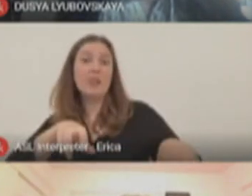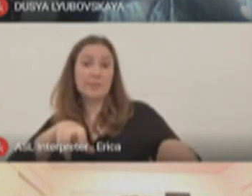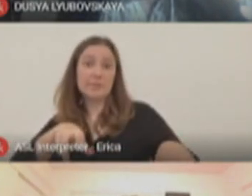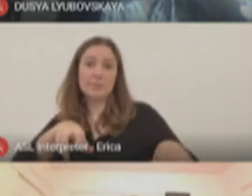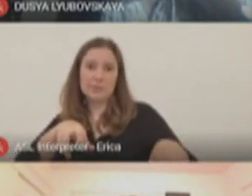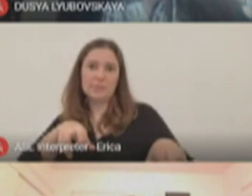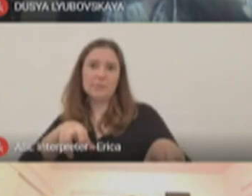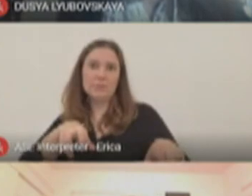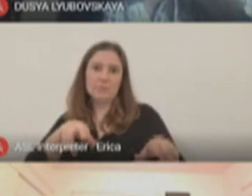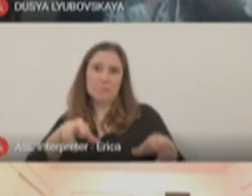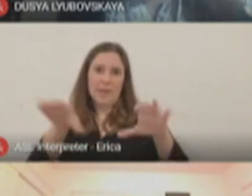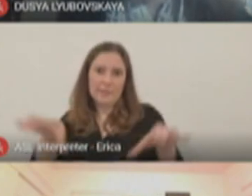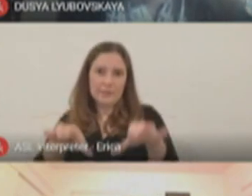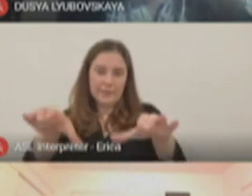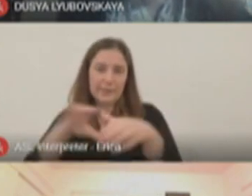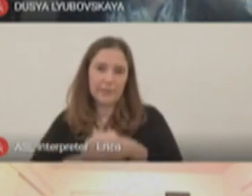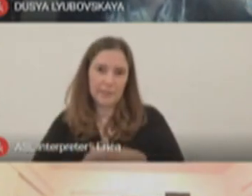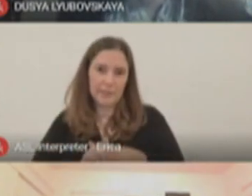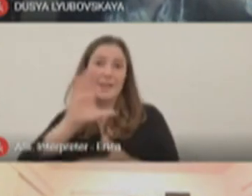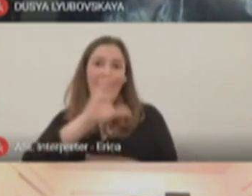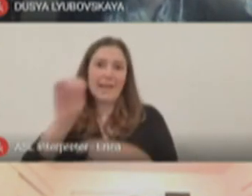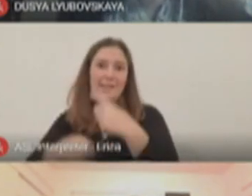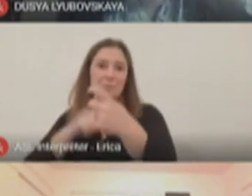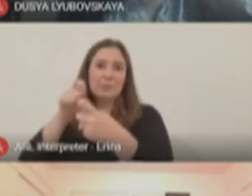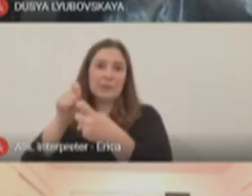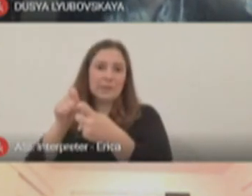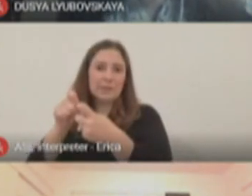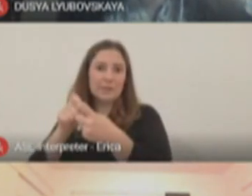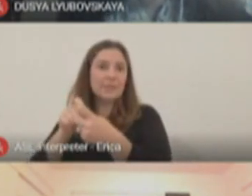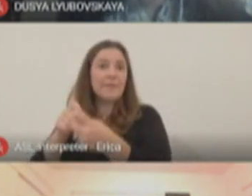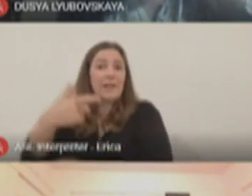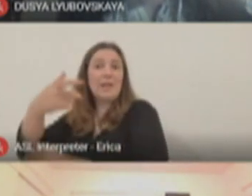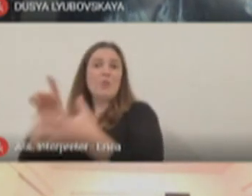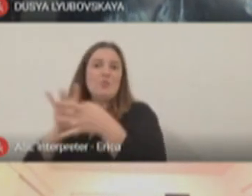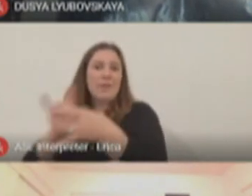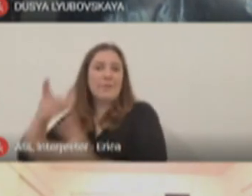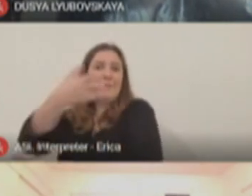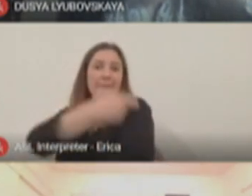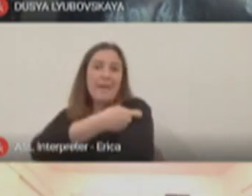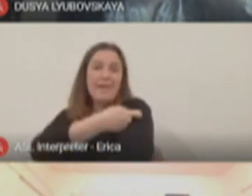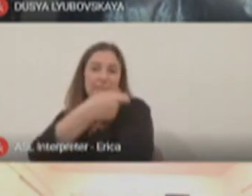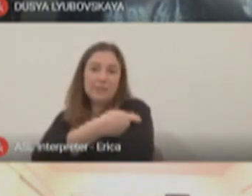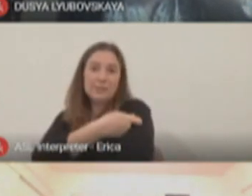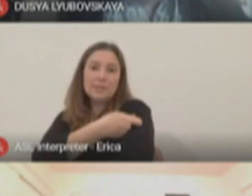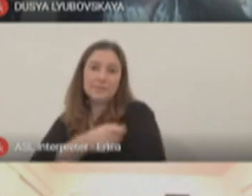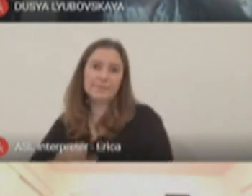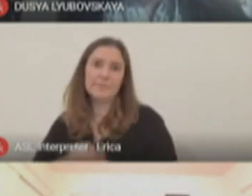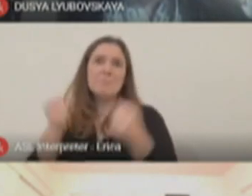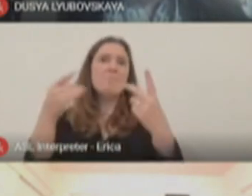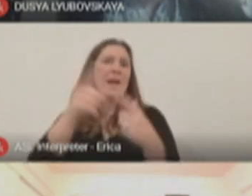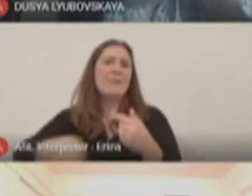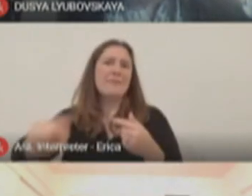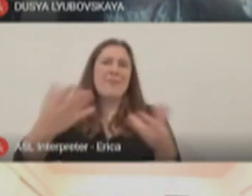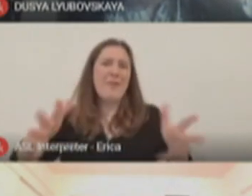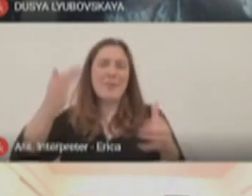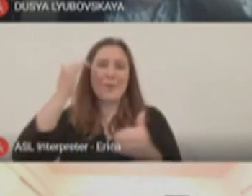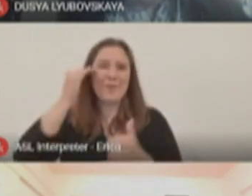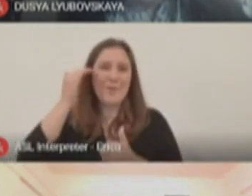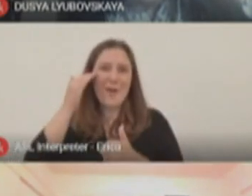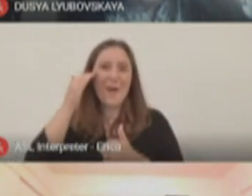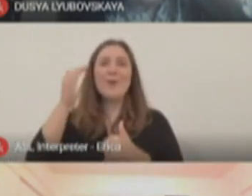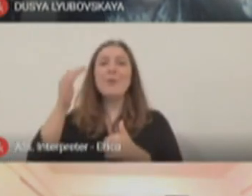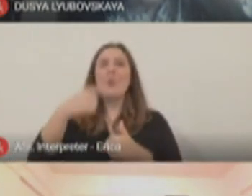specifically to talk about the work we're doing around vaccines. As many of you know, we